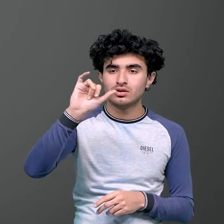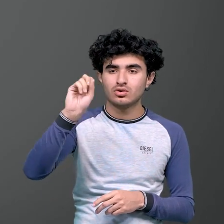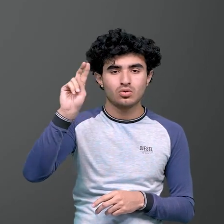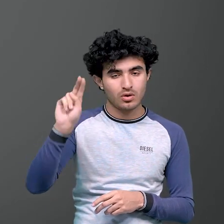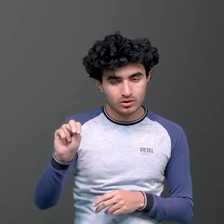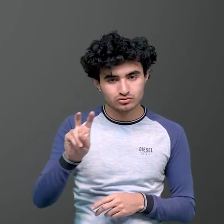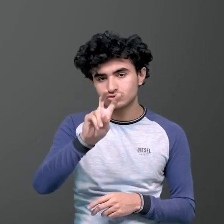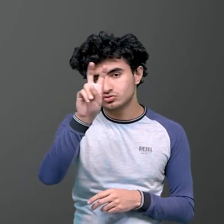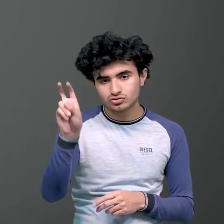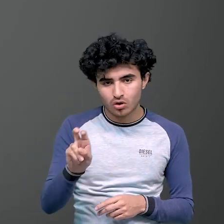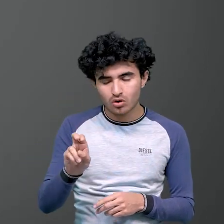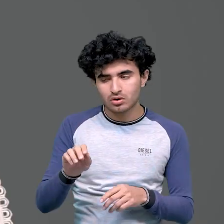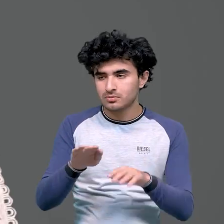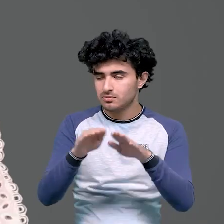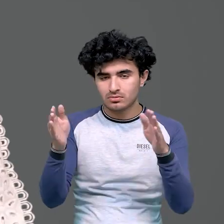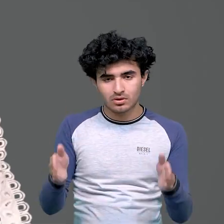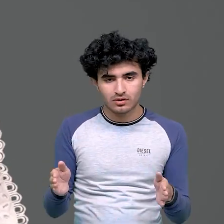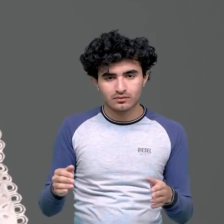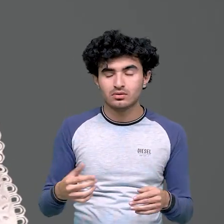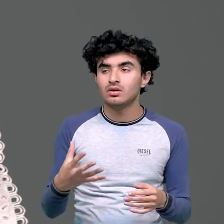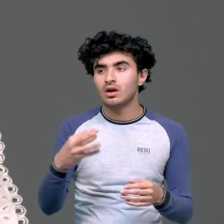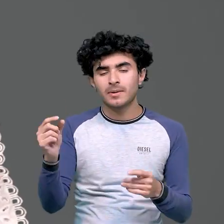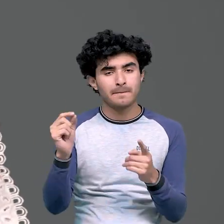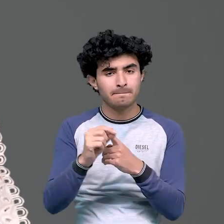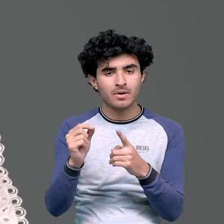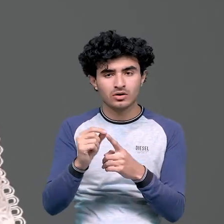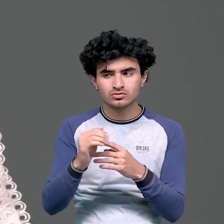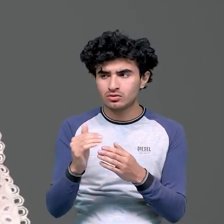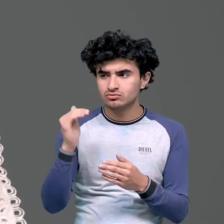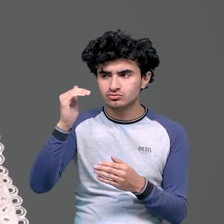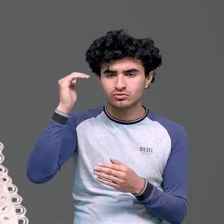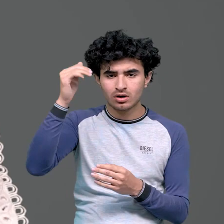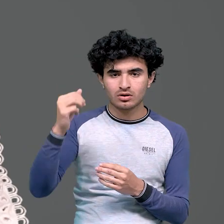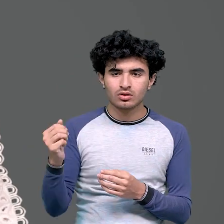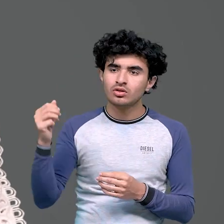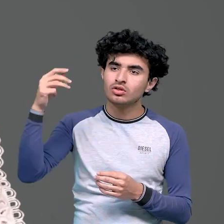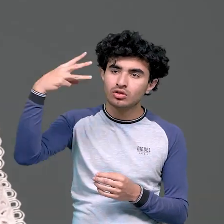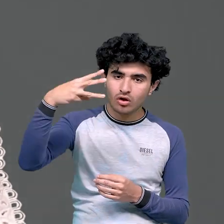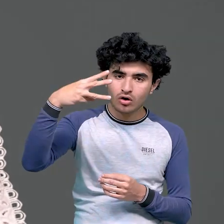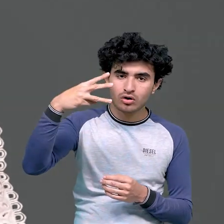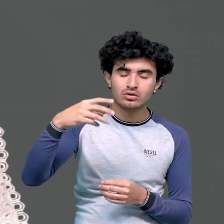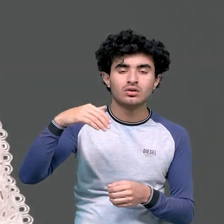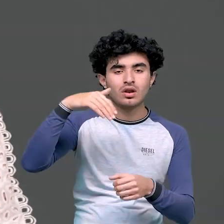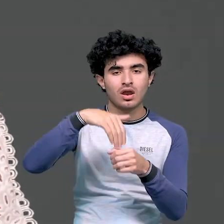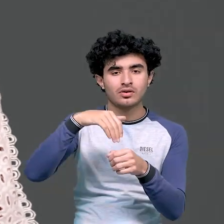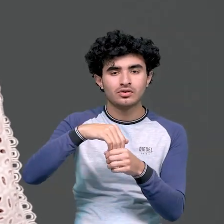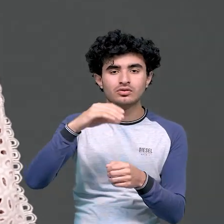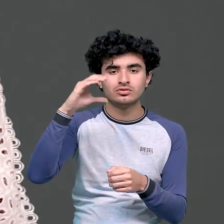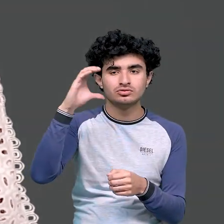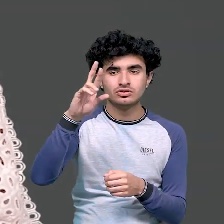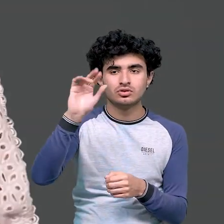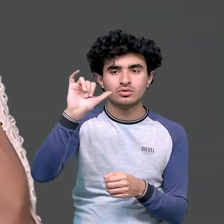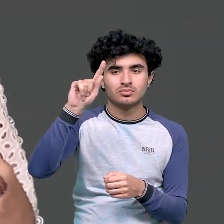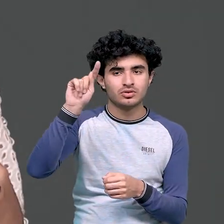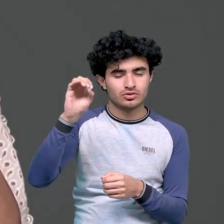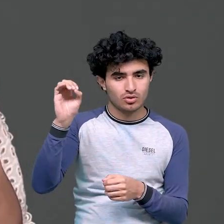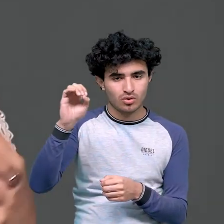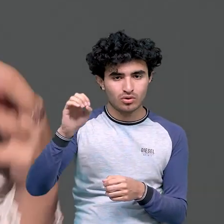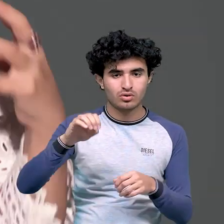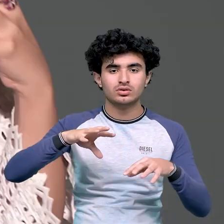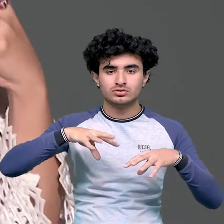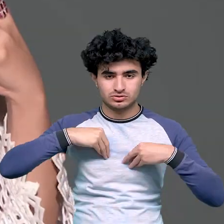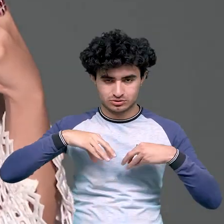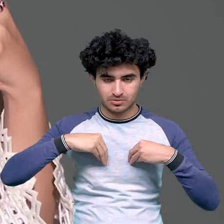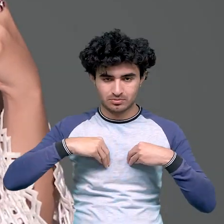right now in the world. So Pakistan ranked third for crypto adoption in 2021. A lot of people